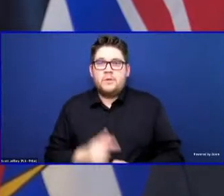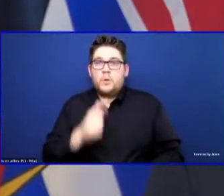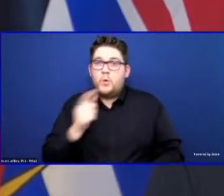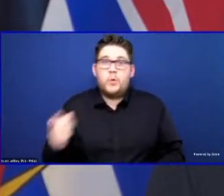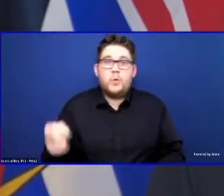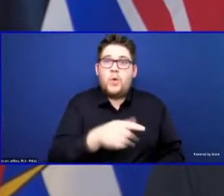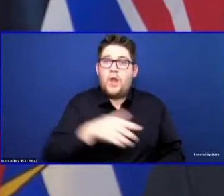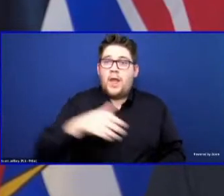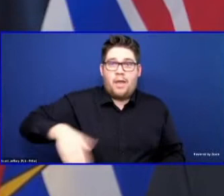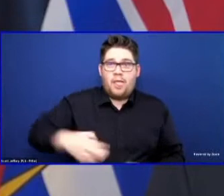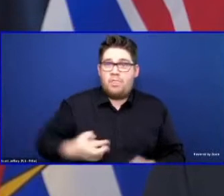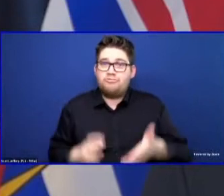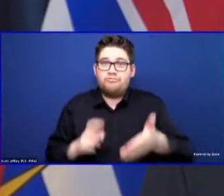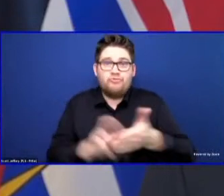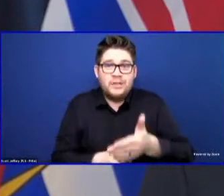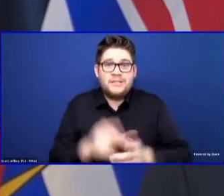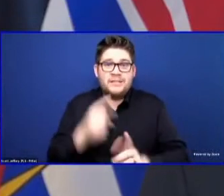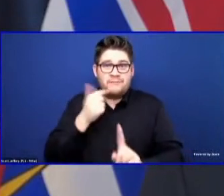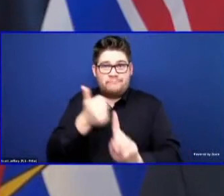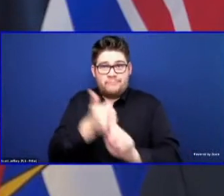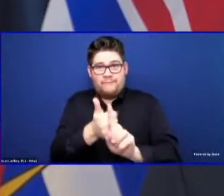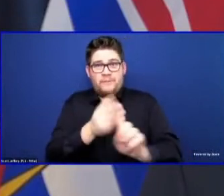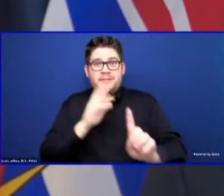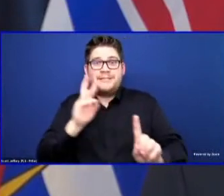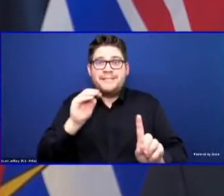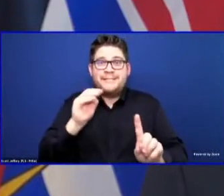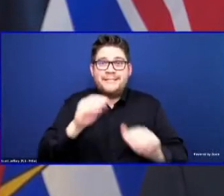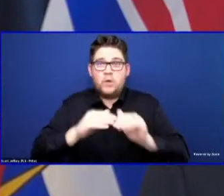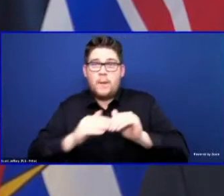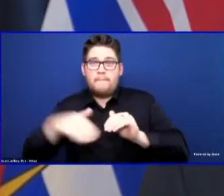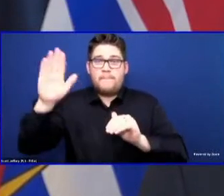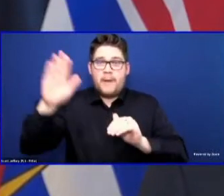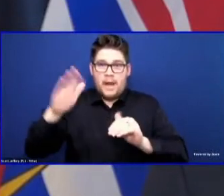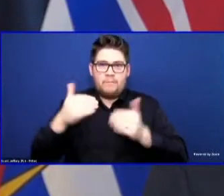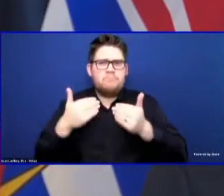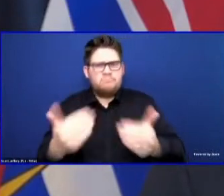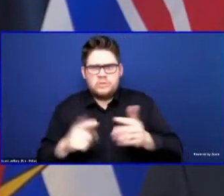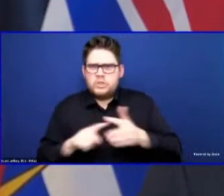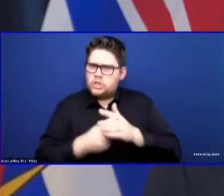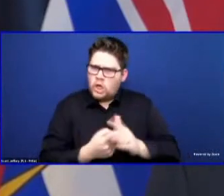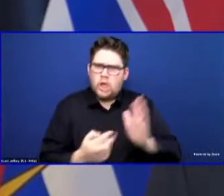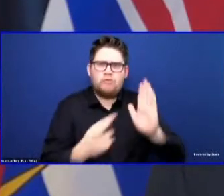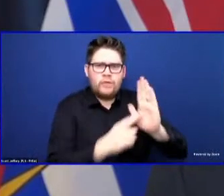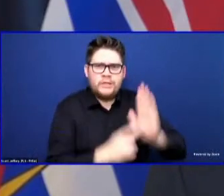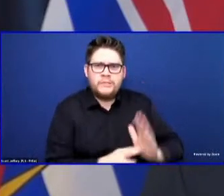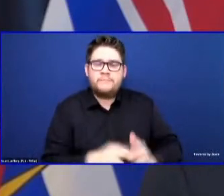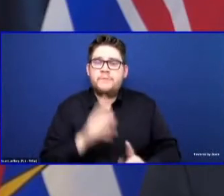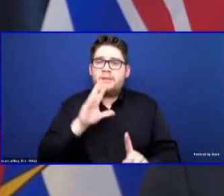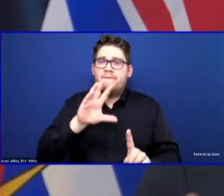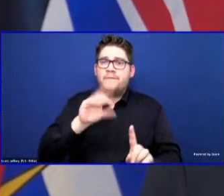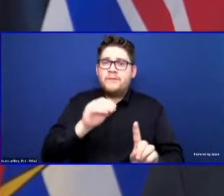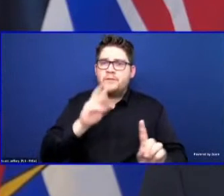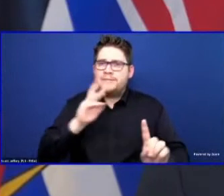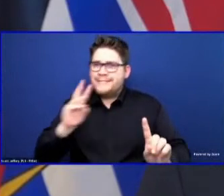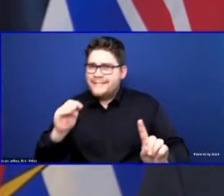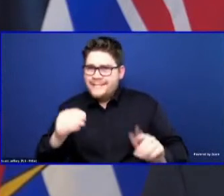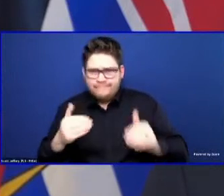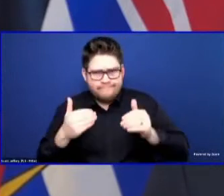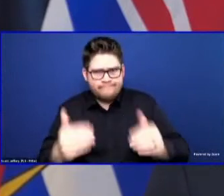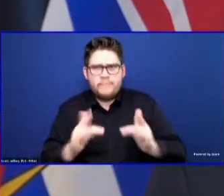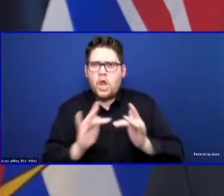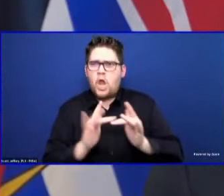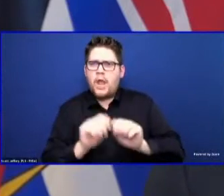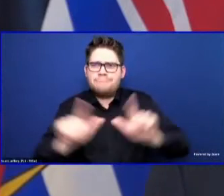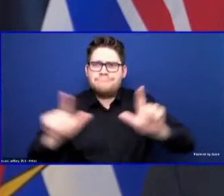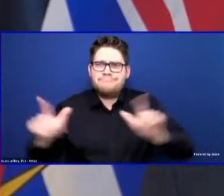not yet registered between 50 to 60 in BC, to get on and to register, which will allow you to book an appointment at the earliest possible